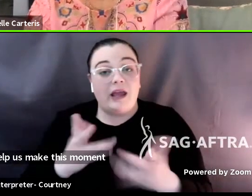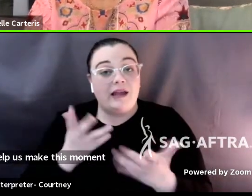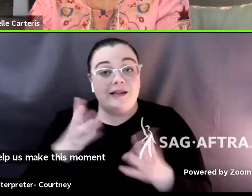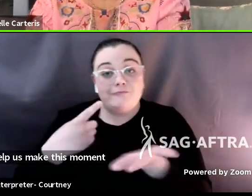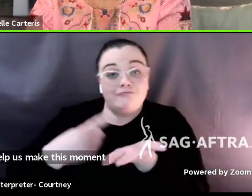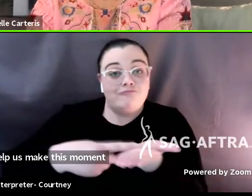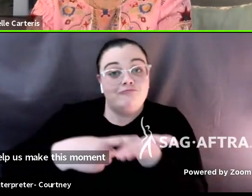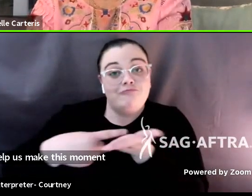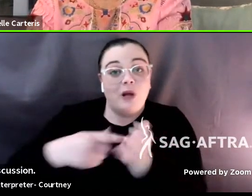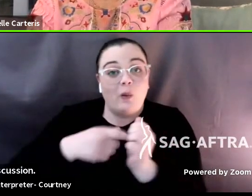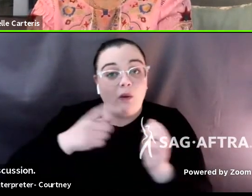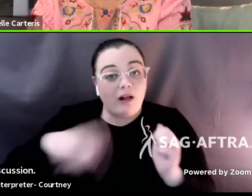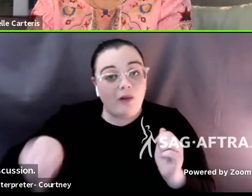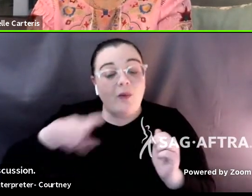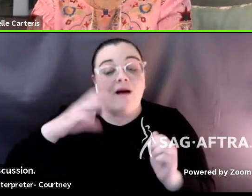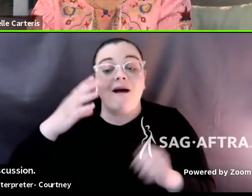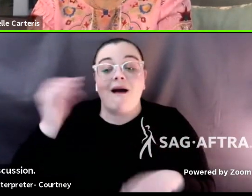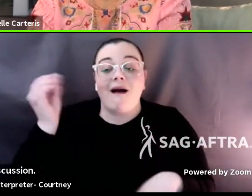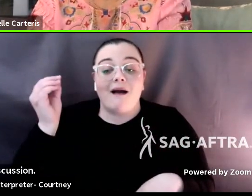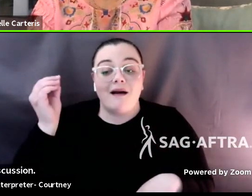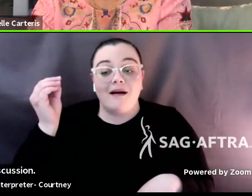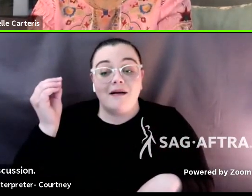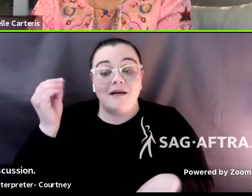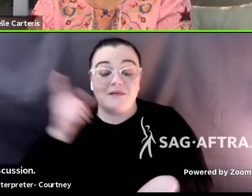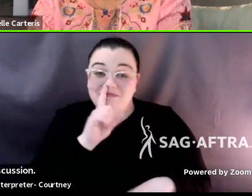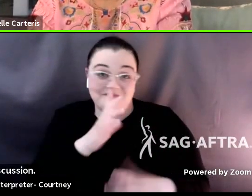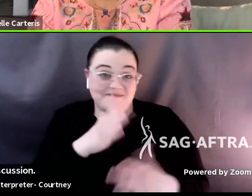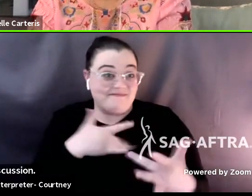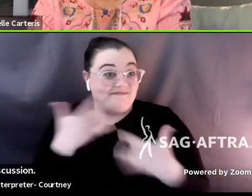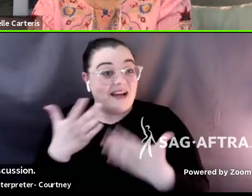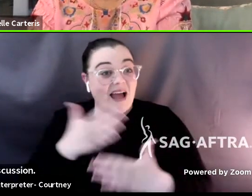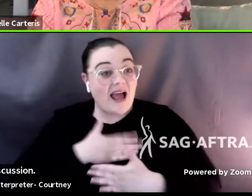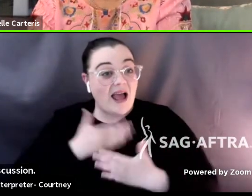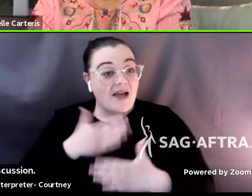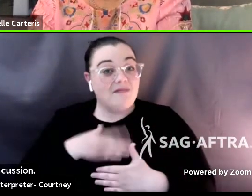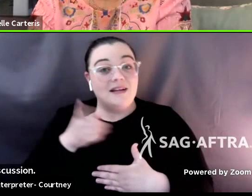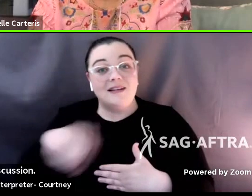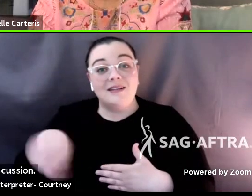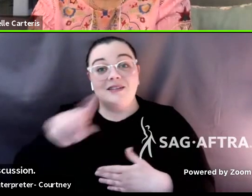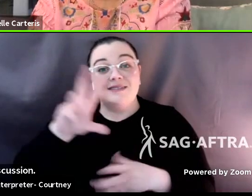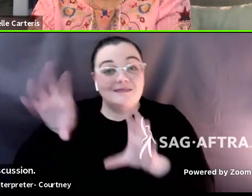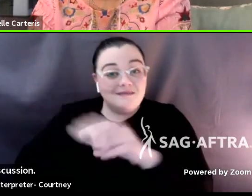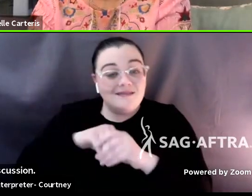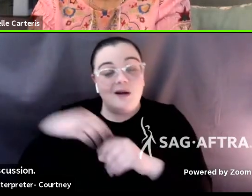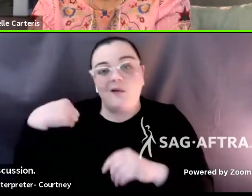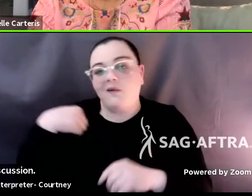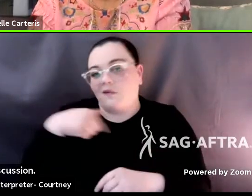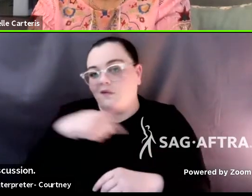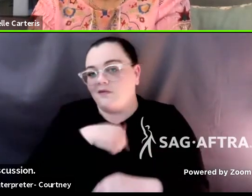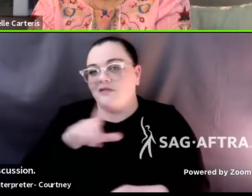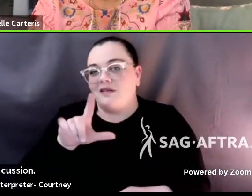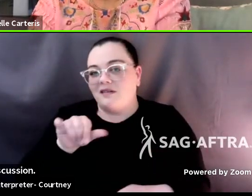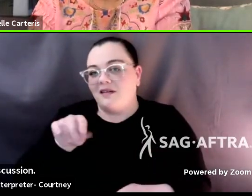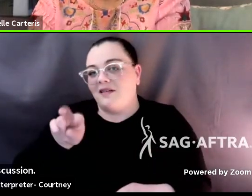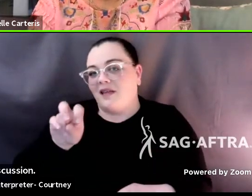discussion. And I'm so happy everybody can join us on these live stream events. I think they're very